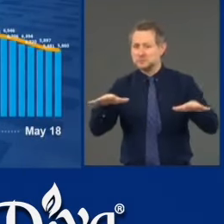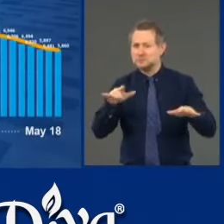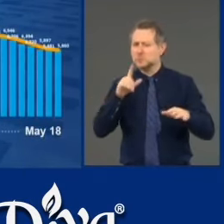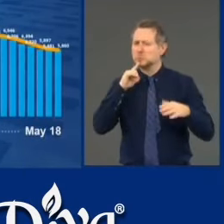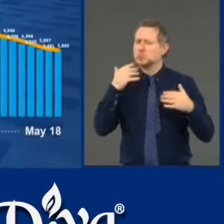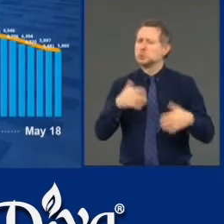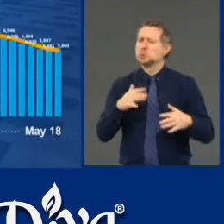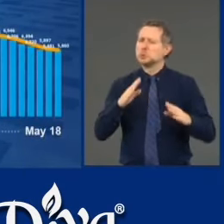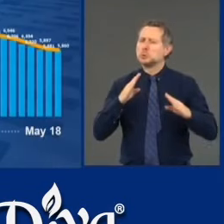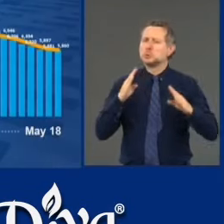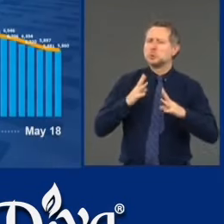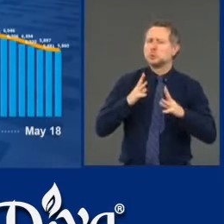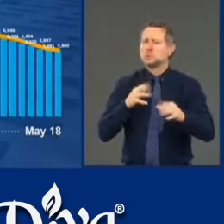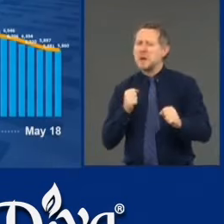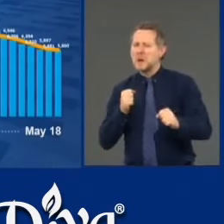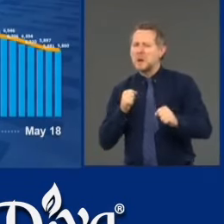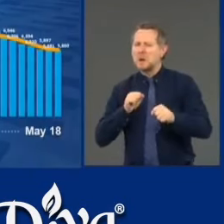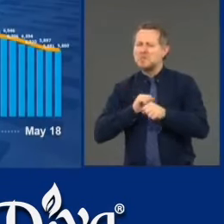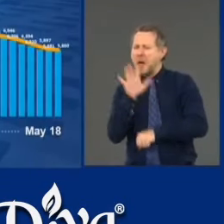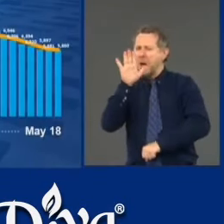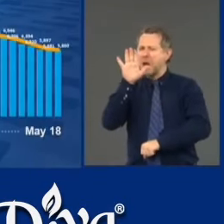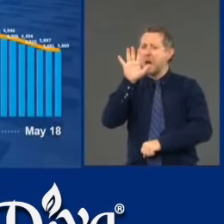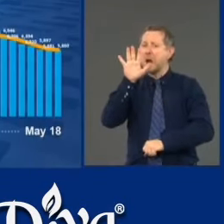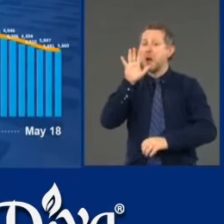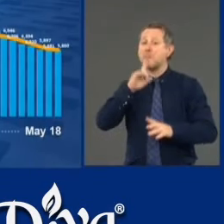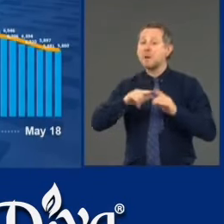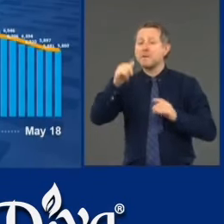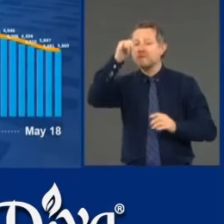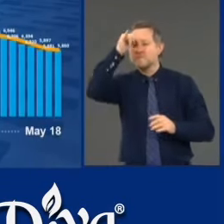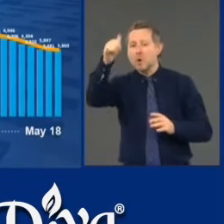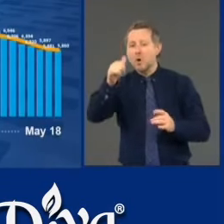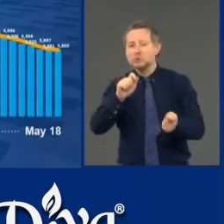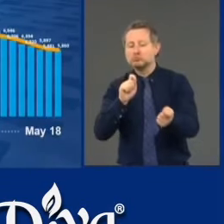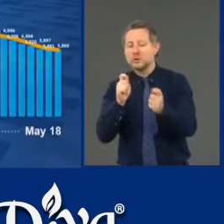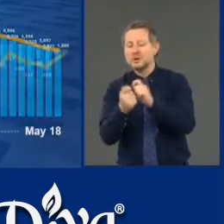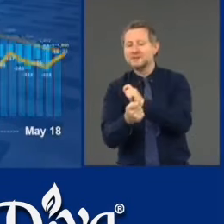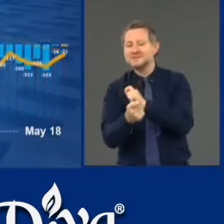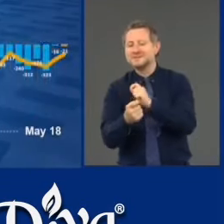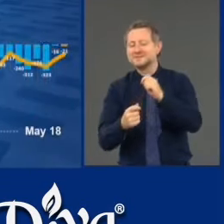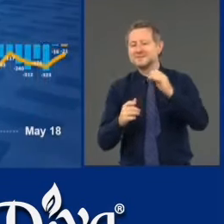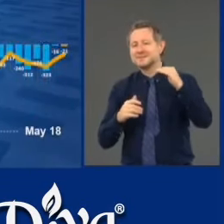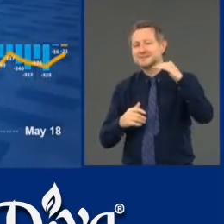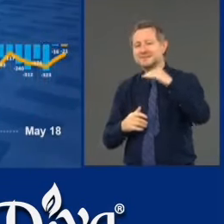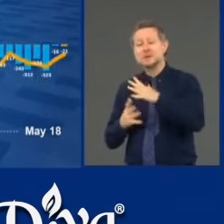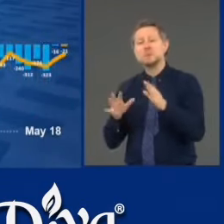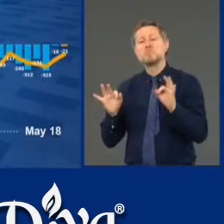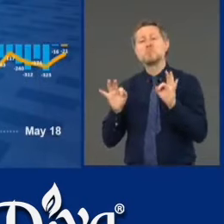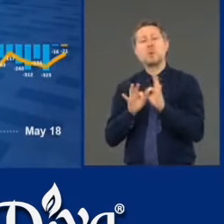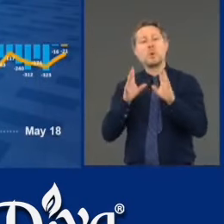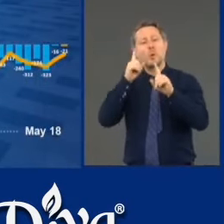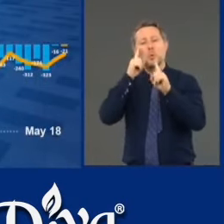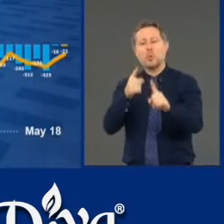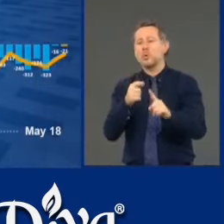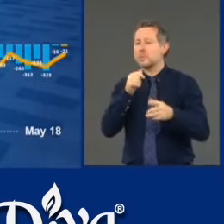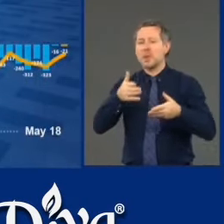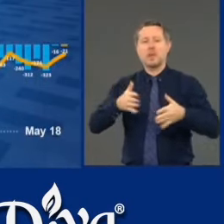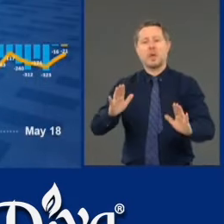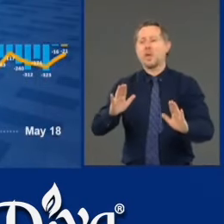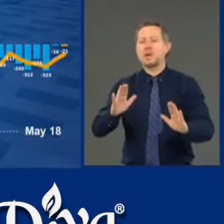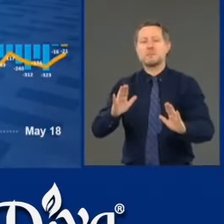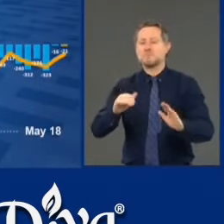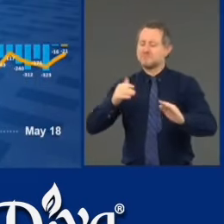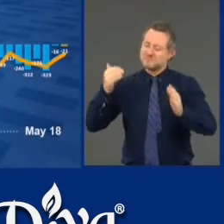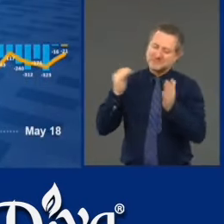that infection rate. So don't let a spike happen in the first place. Learn that lesson. Got